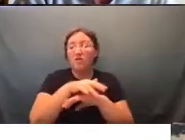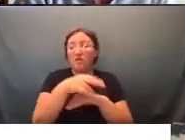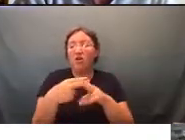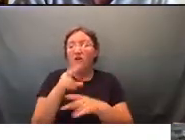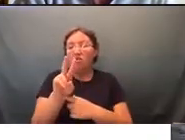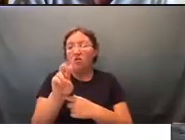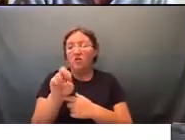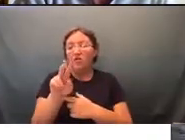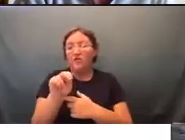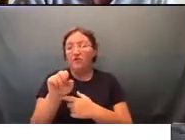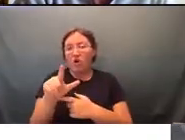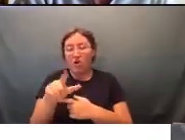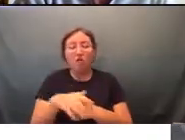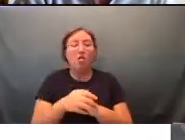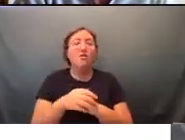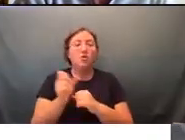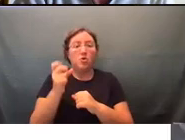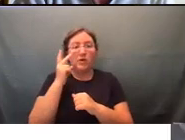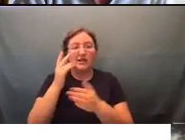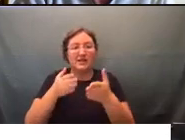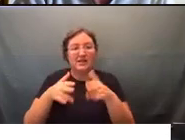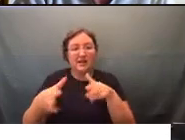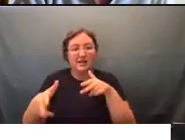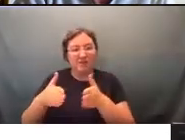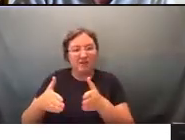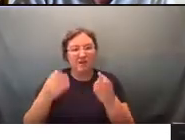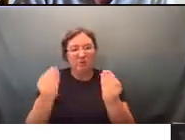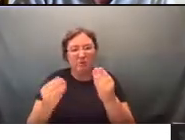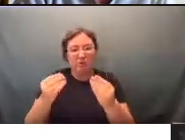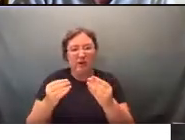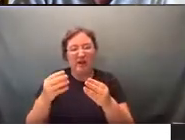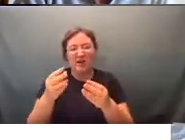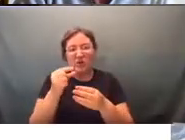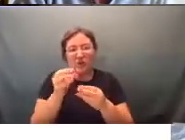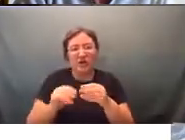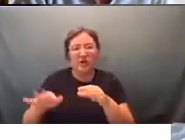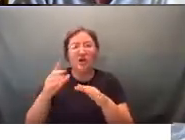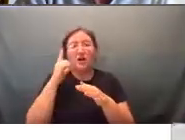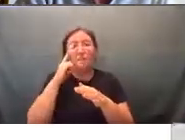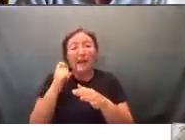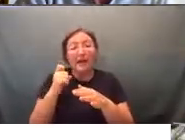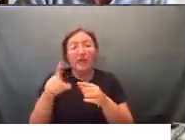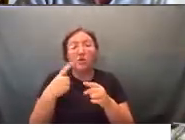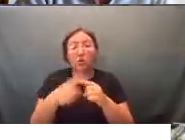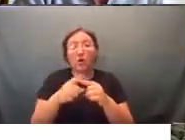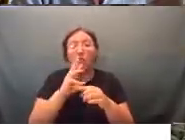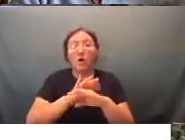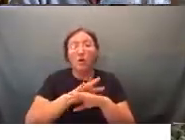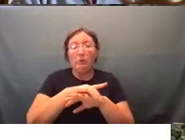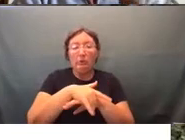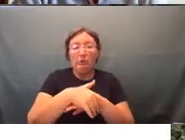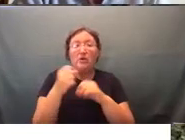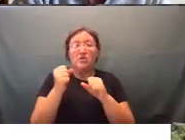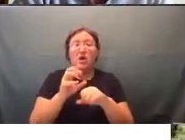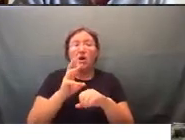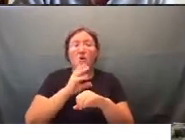And you can see the trail right here and all this wet moisture and greenery, because when the waterfall is pumping, this